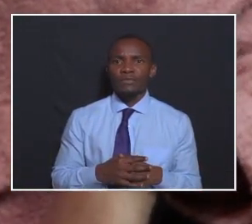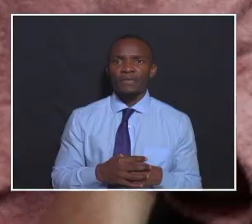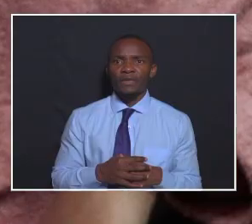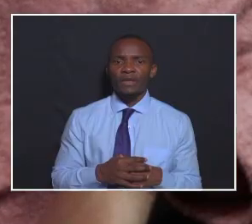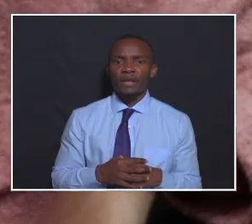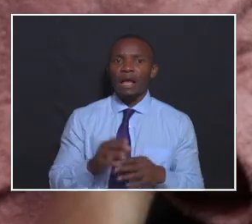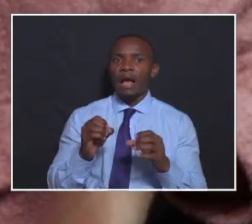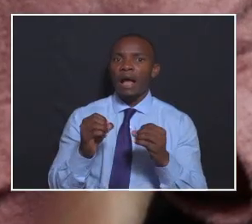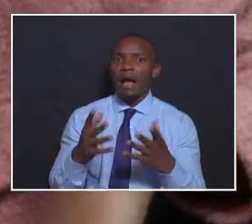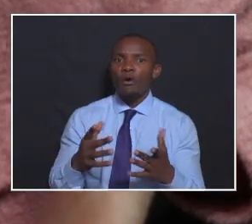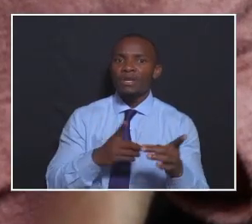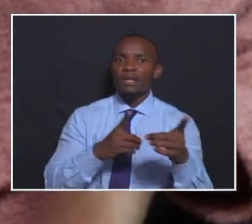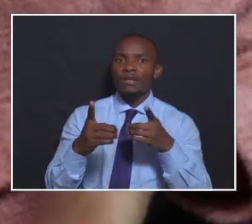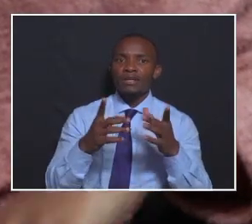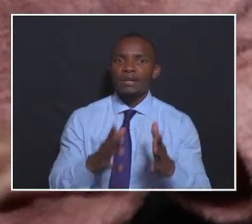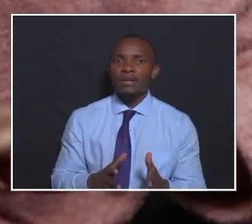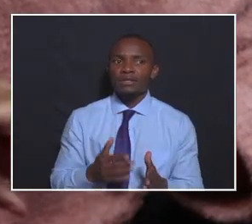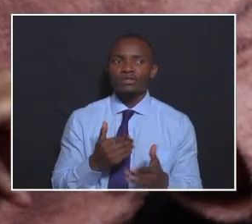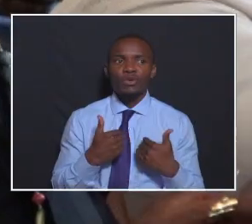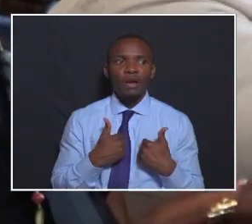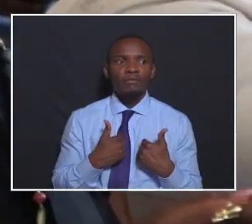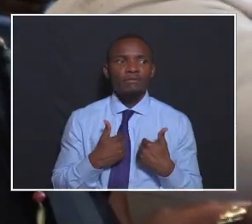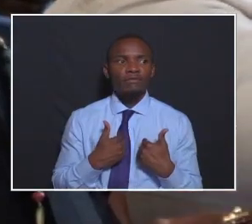Okay. How many directors do we have?